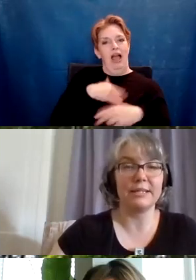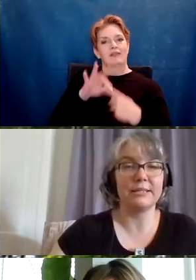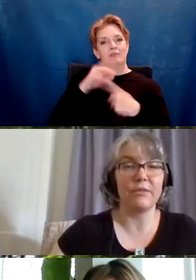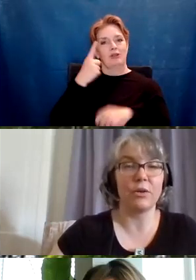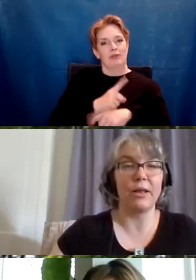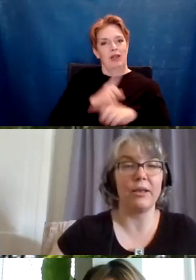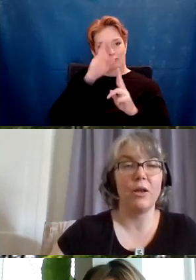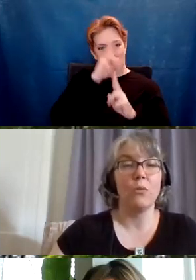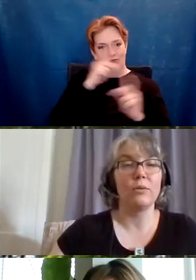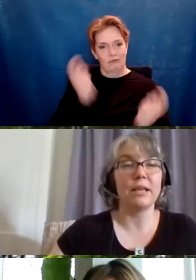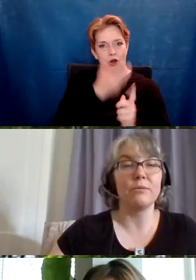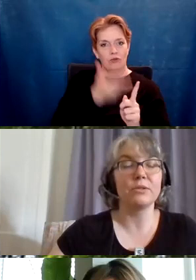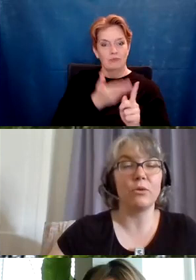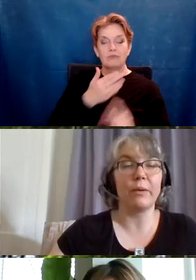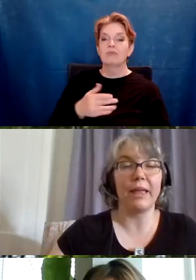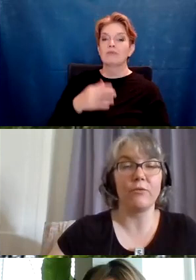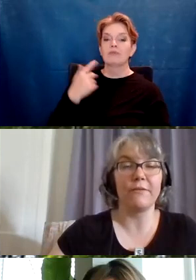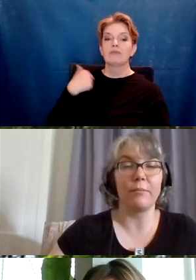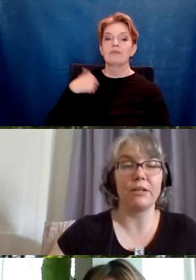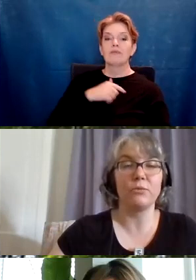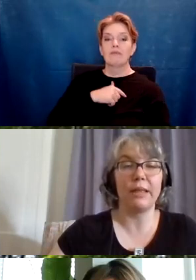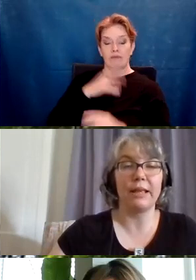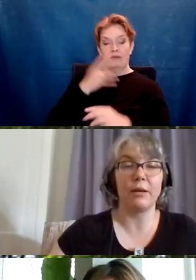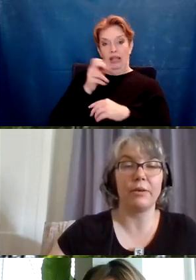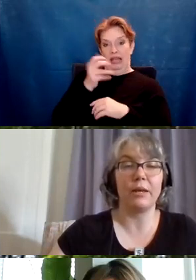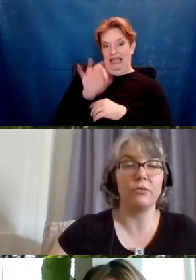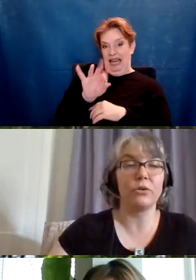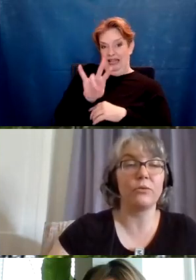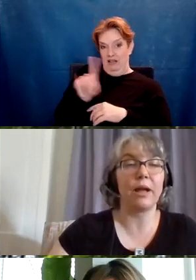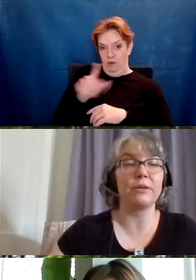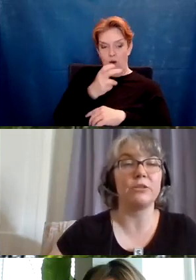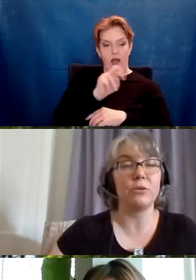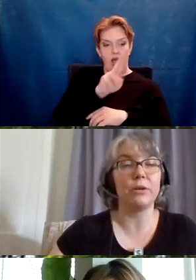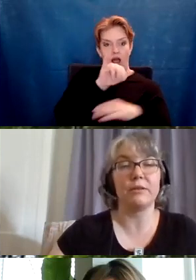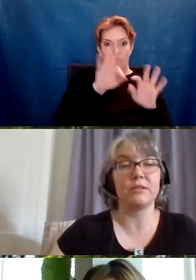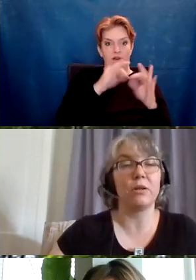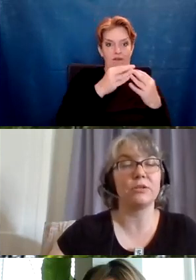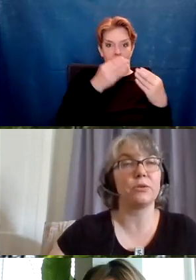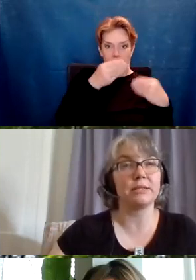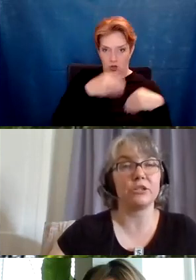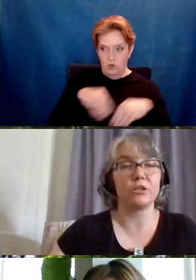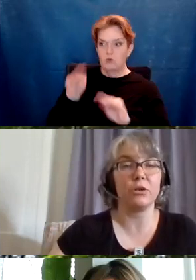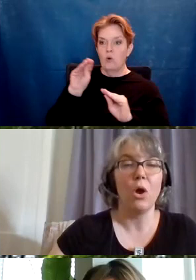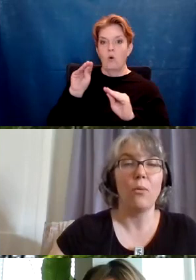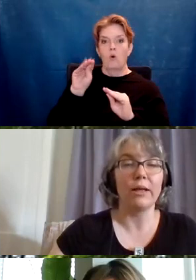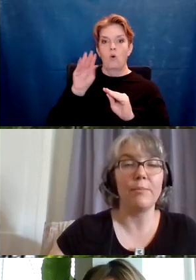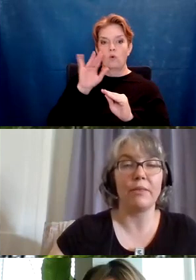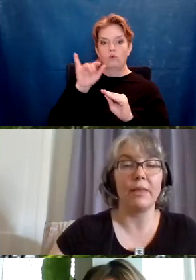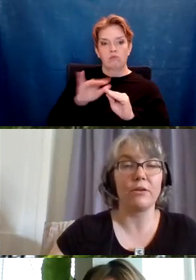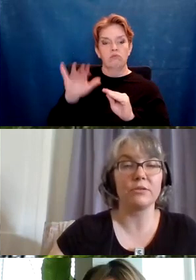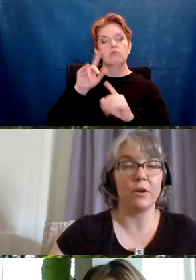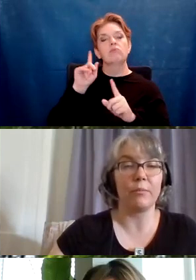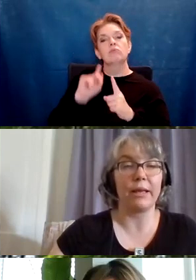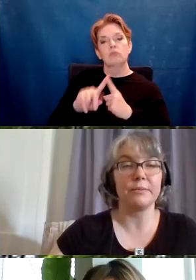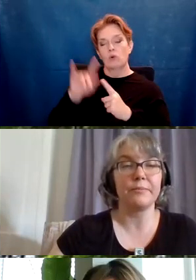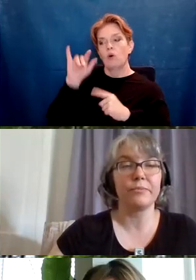since 1971, when the site was sold by the Henry family to a land company who turned around and donated the small historic section while keeping the